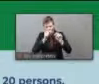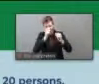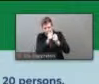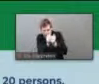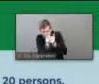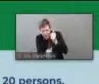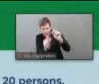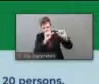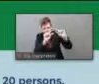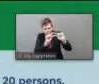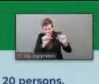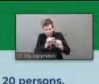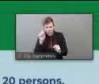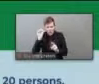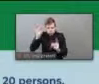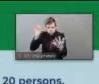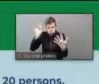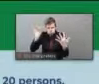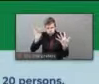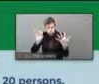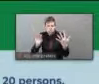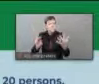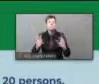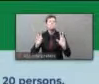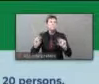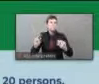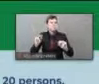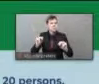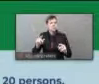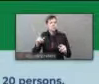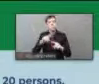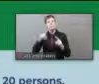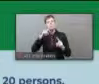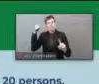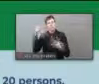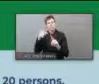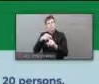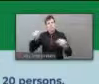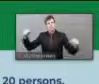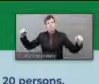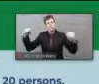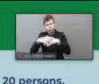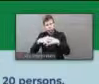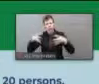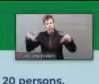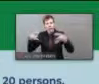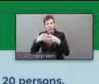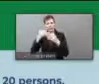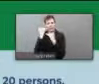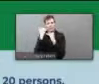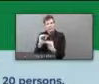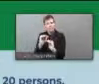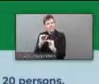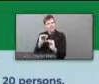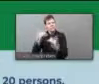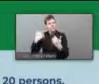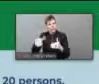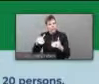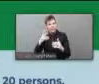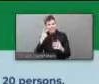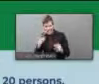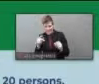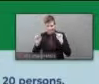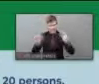from green to turquoise, but you can also see that it's exponential in terms, 5 to 20 and 120